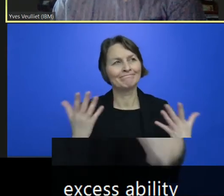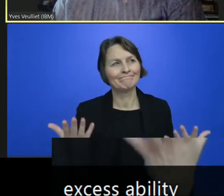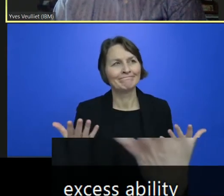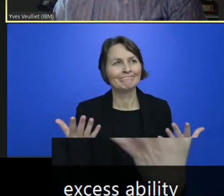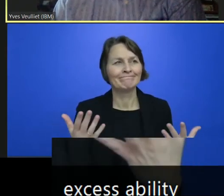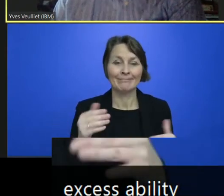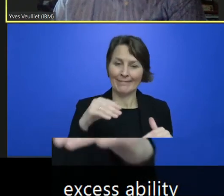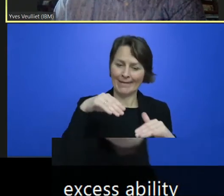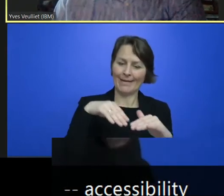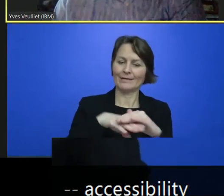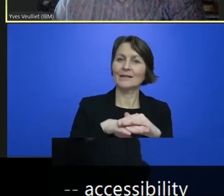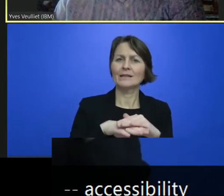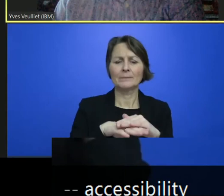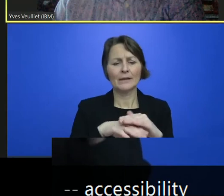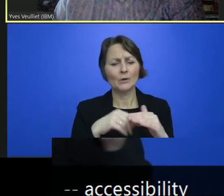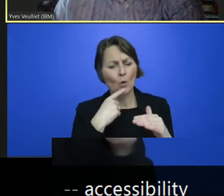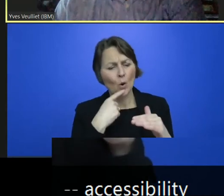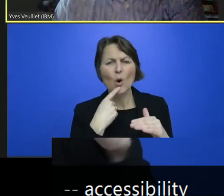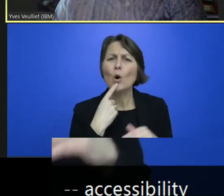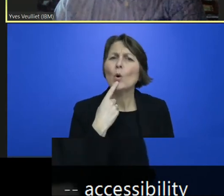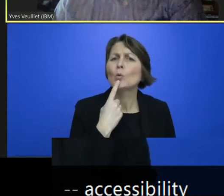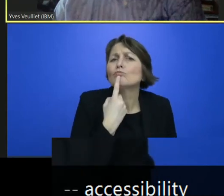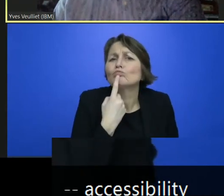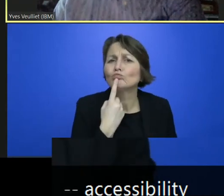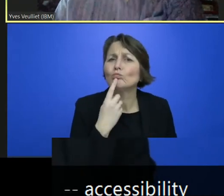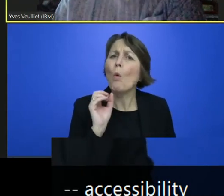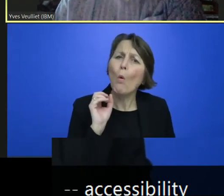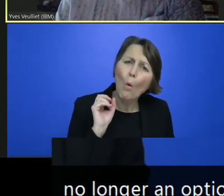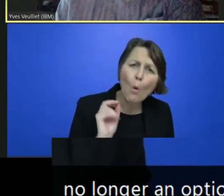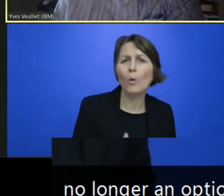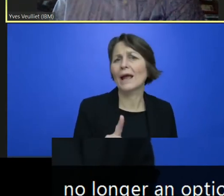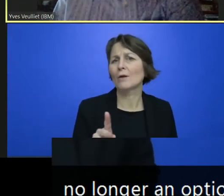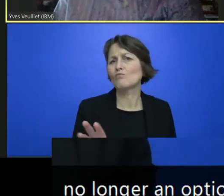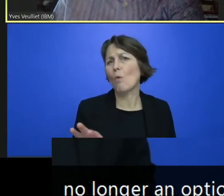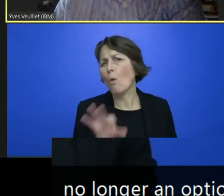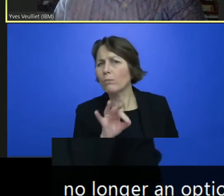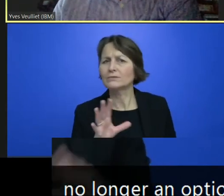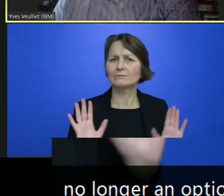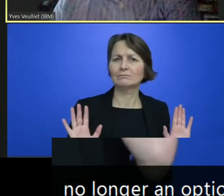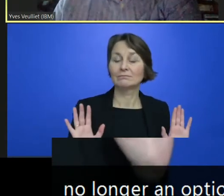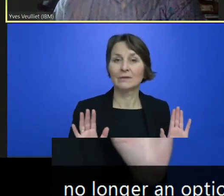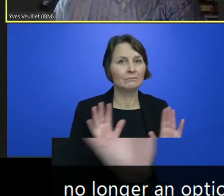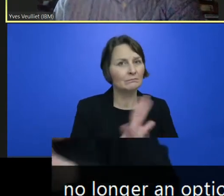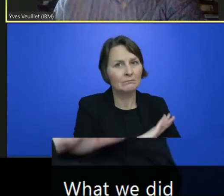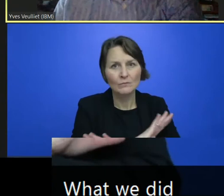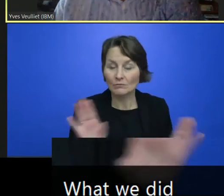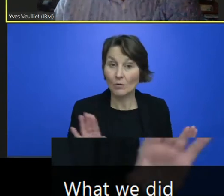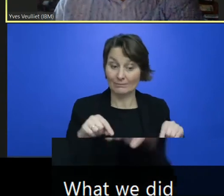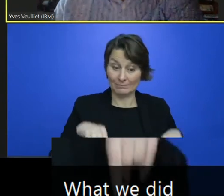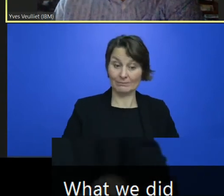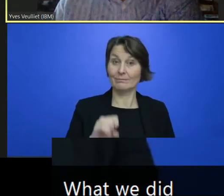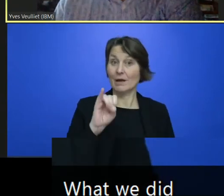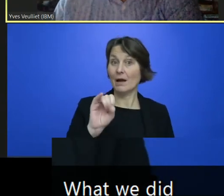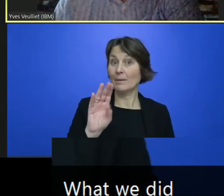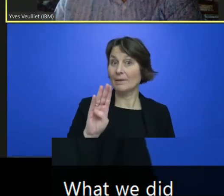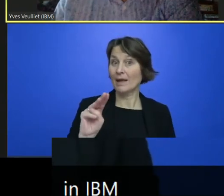no longer an option, basically. What we did in IBM, as you said, we have business resource groups. This is